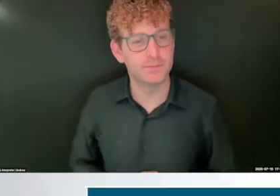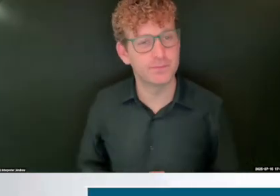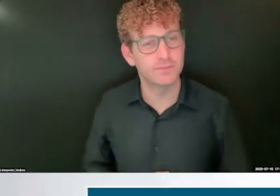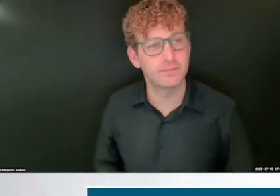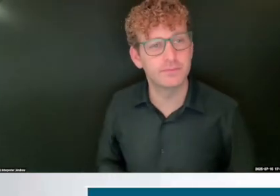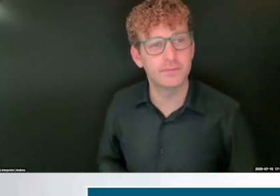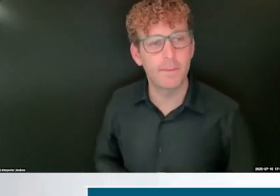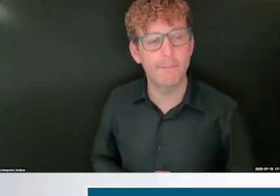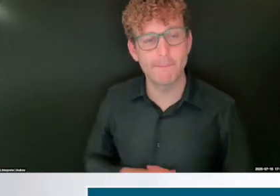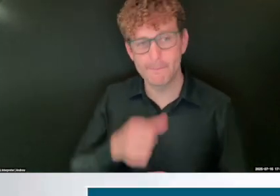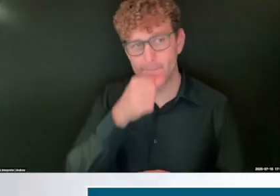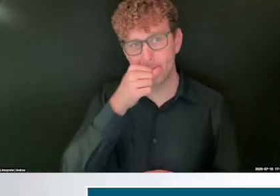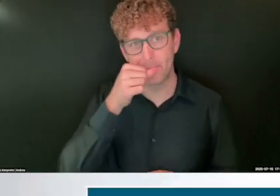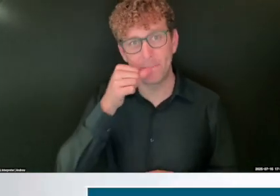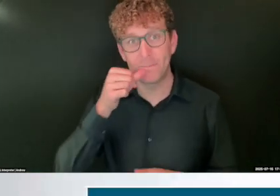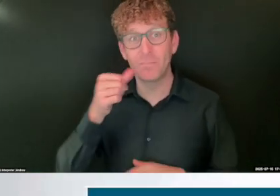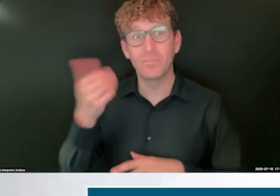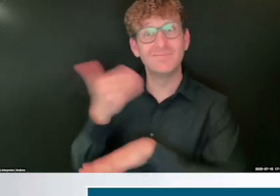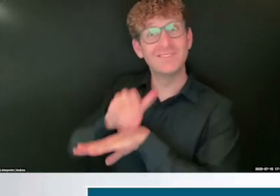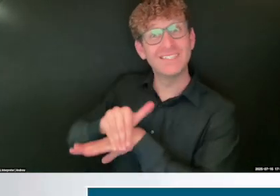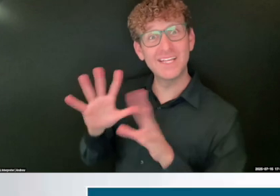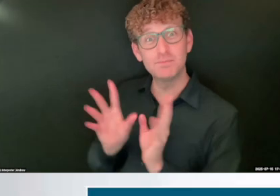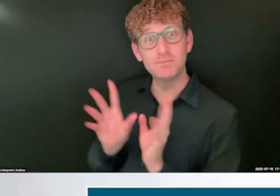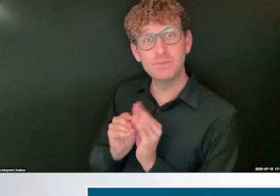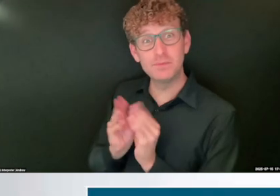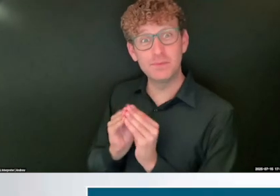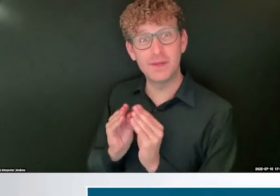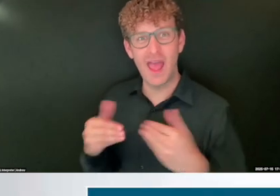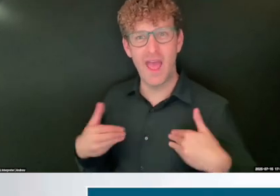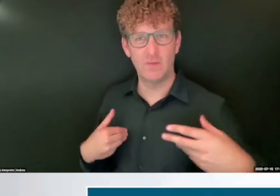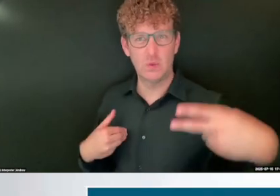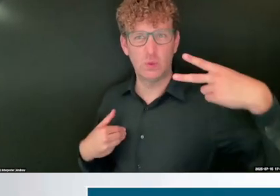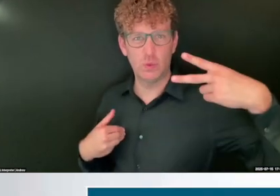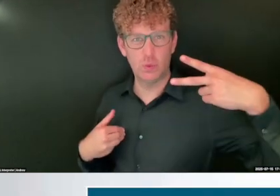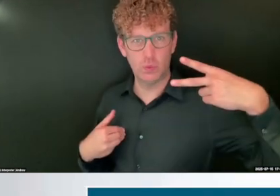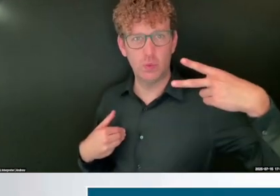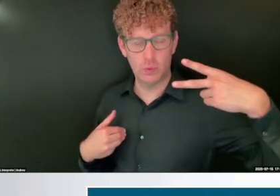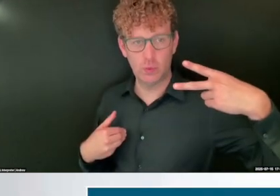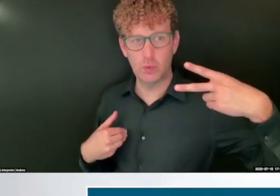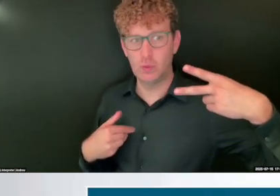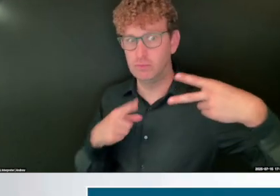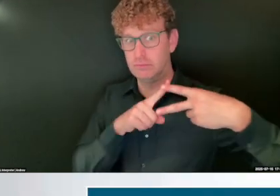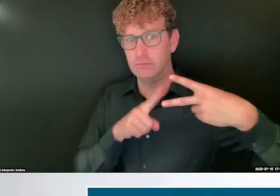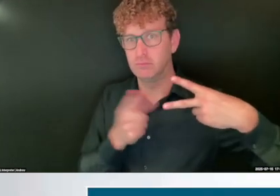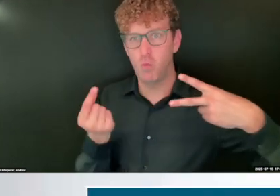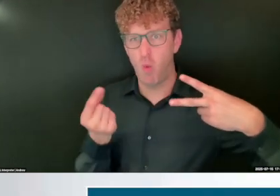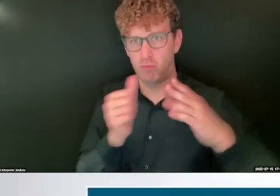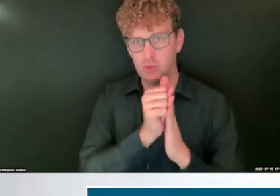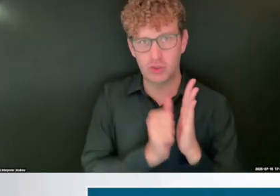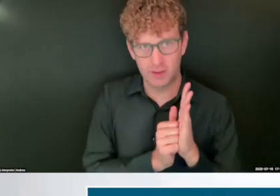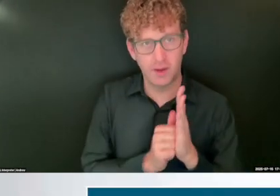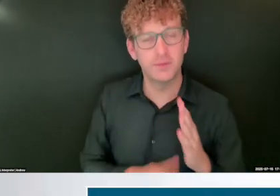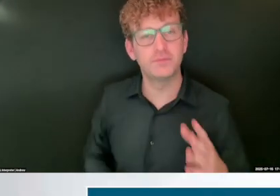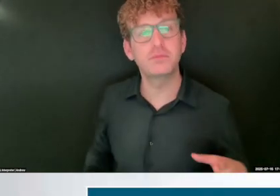For tonight's meeting, we have 2 items on our agenda. First up for tonight, we have